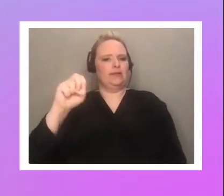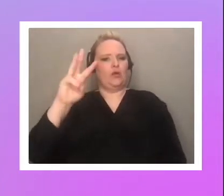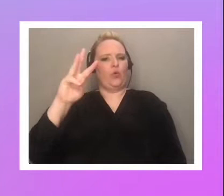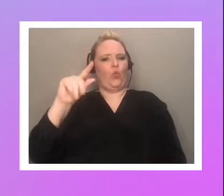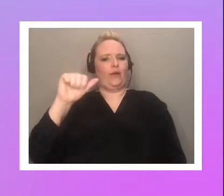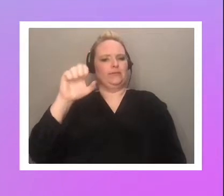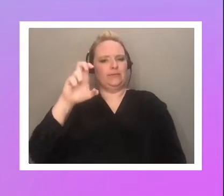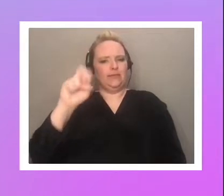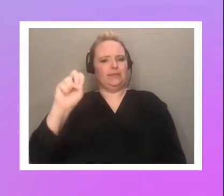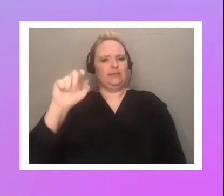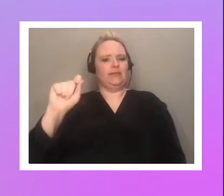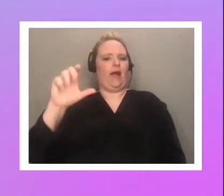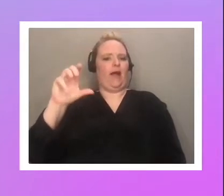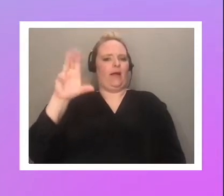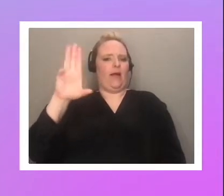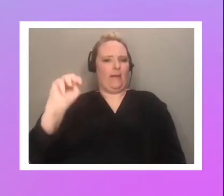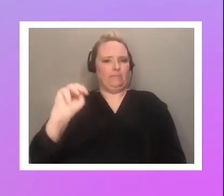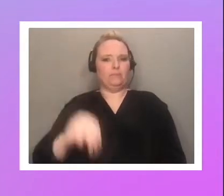crystalprestonwatson.com.